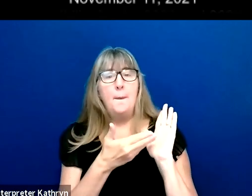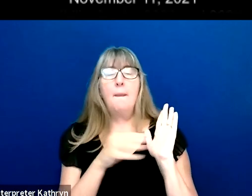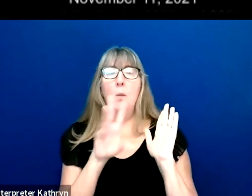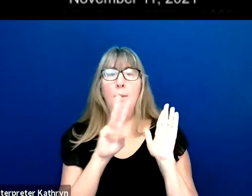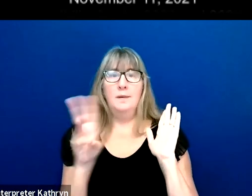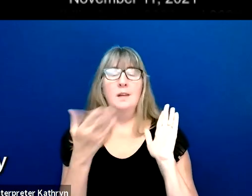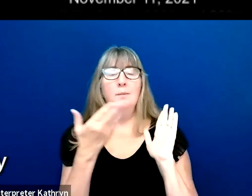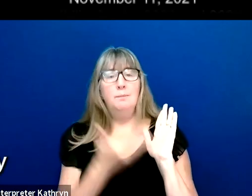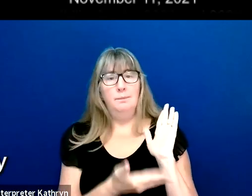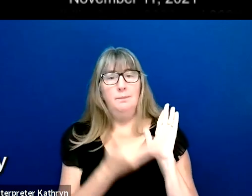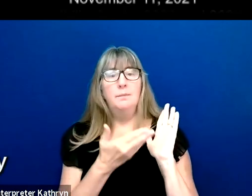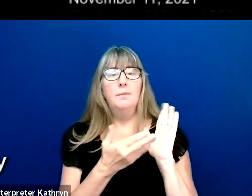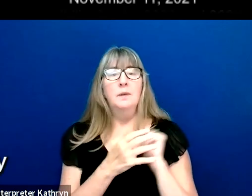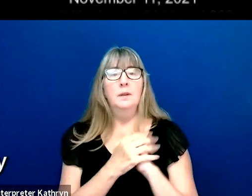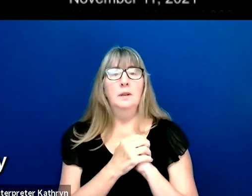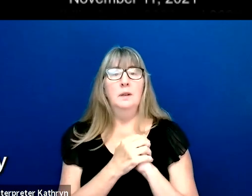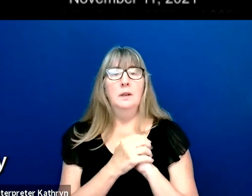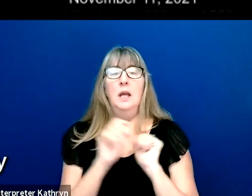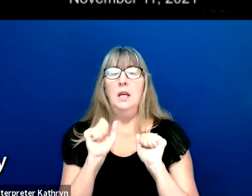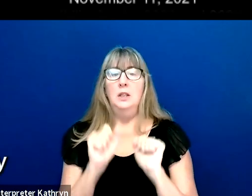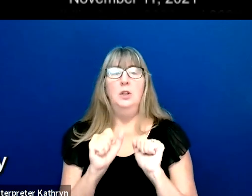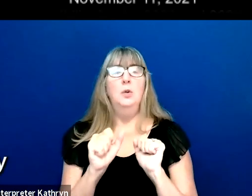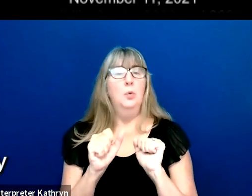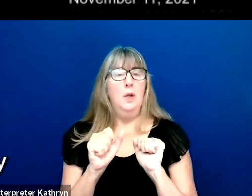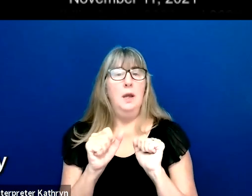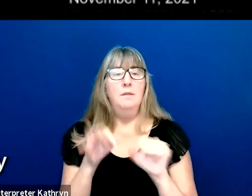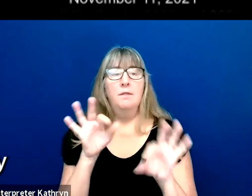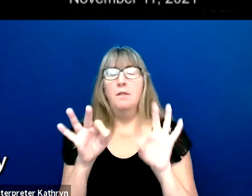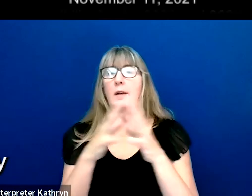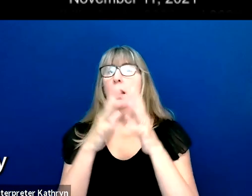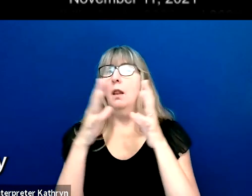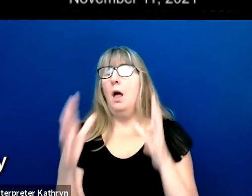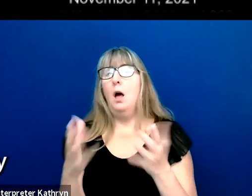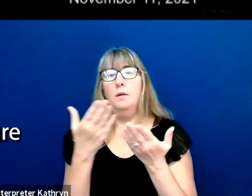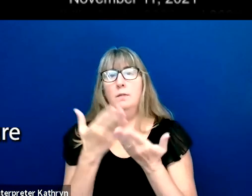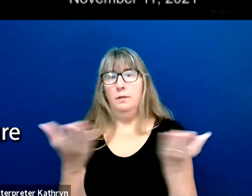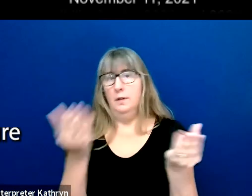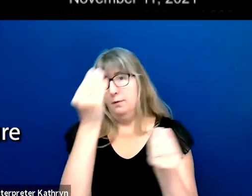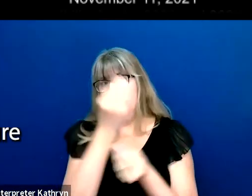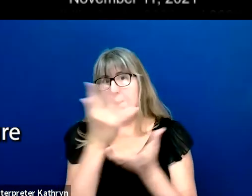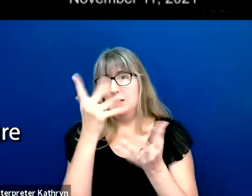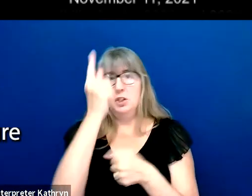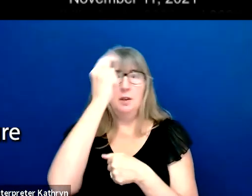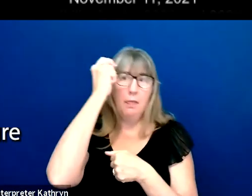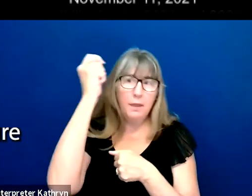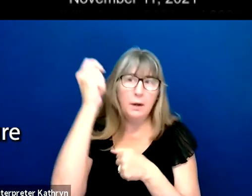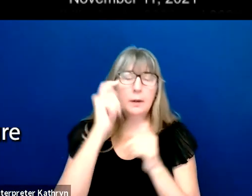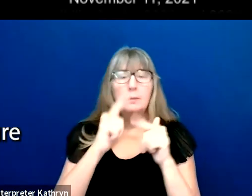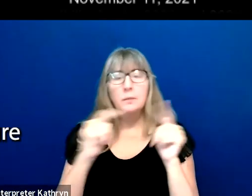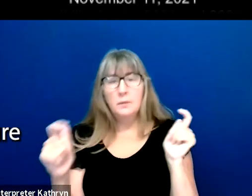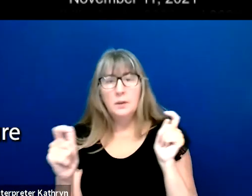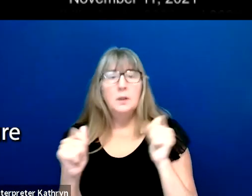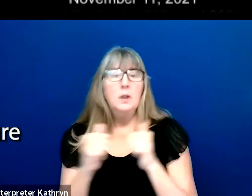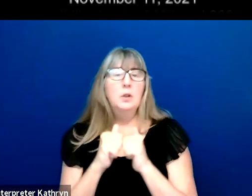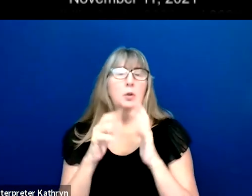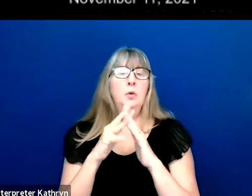www.idea-stem.ca. And you can find a lot of the source matter and theory behind some of this in creating a culture of